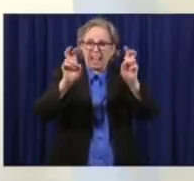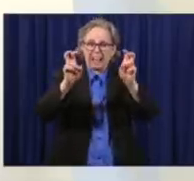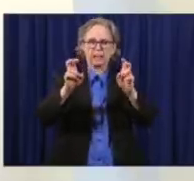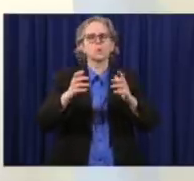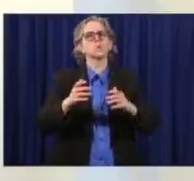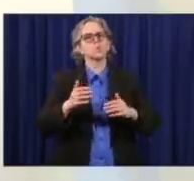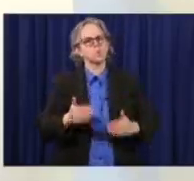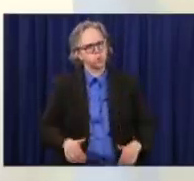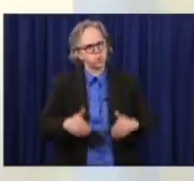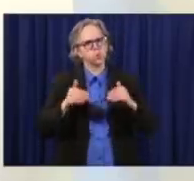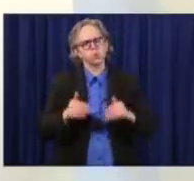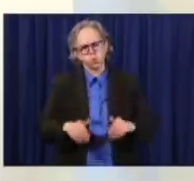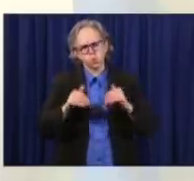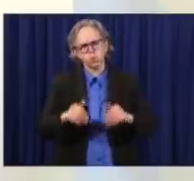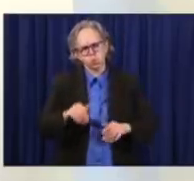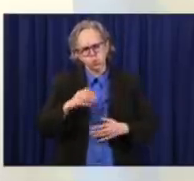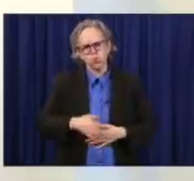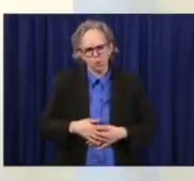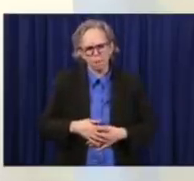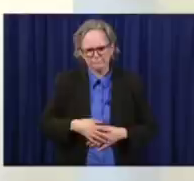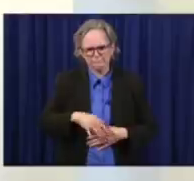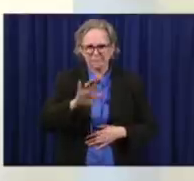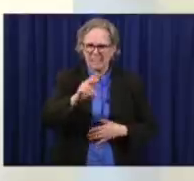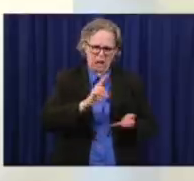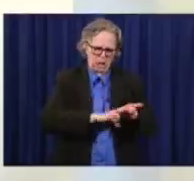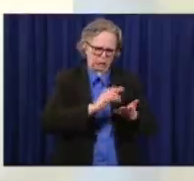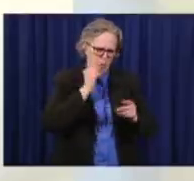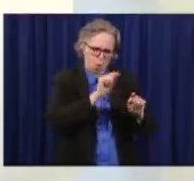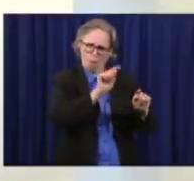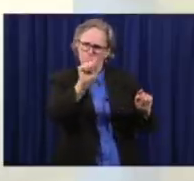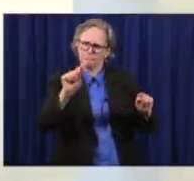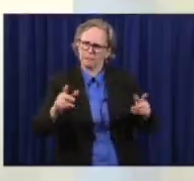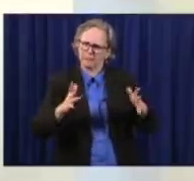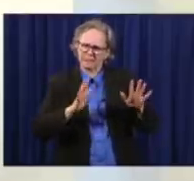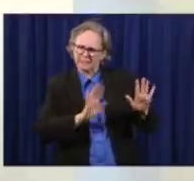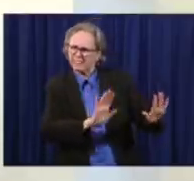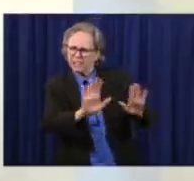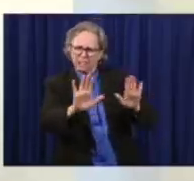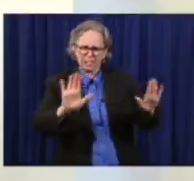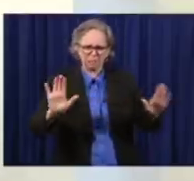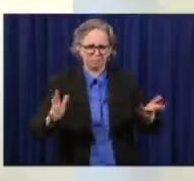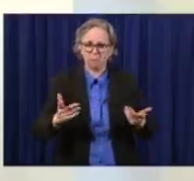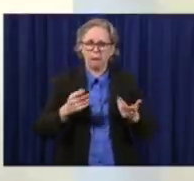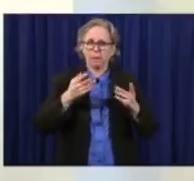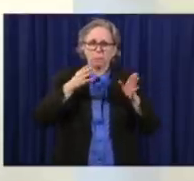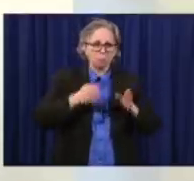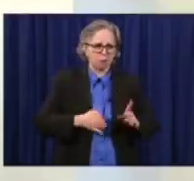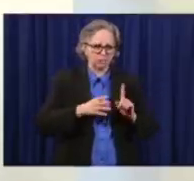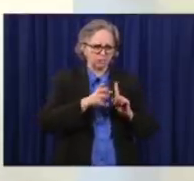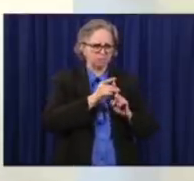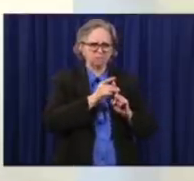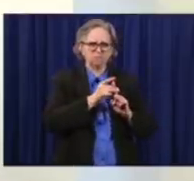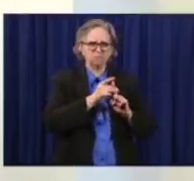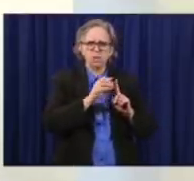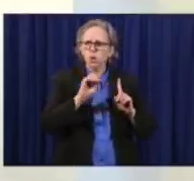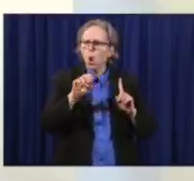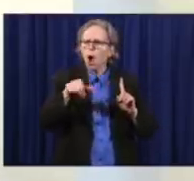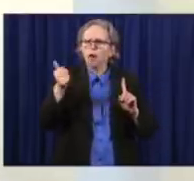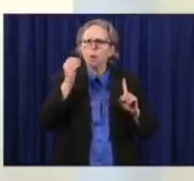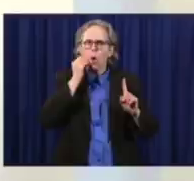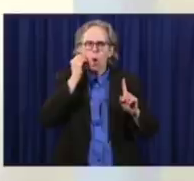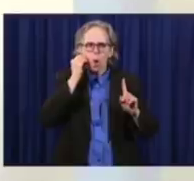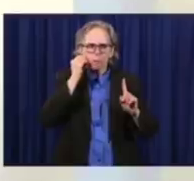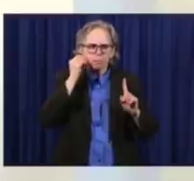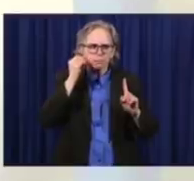facility. Sometimes, a nursing home is that person's home, and if there's the ability to still